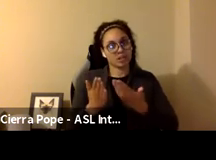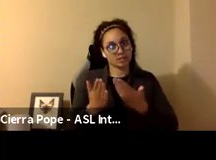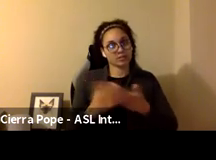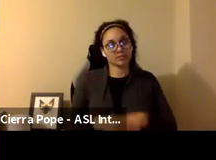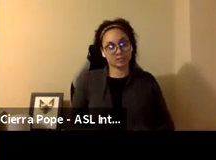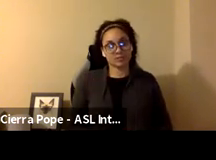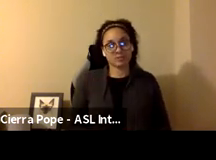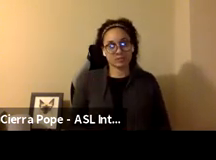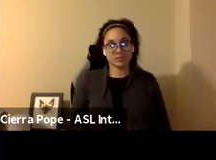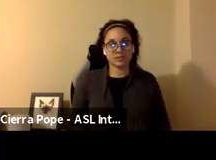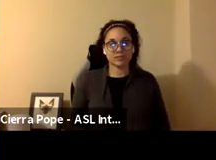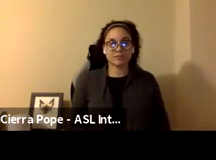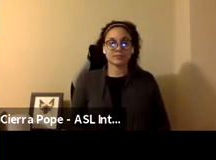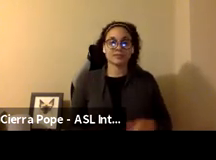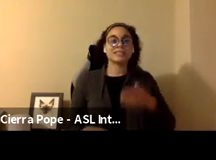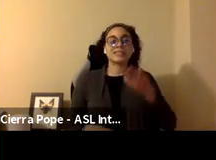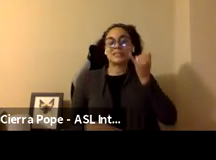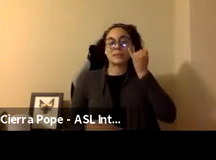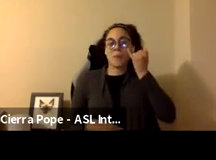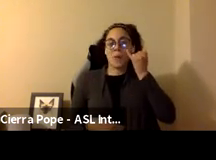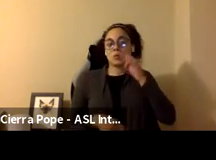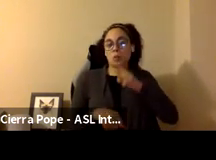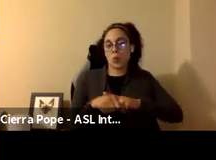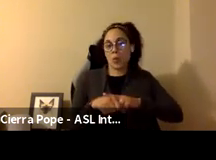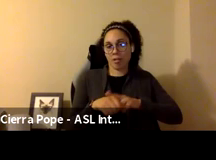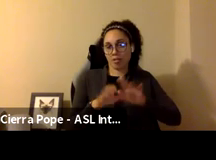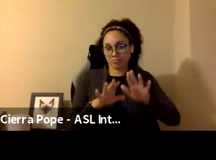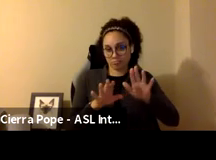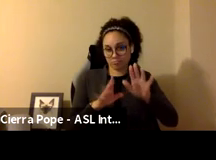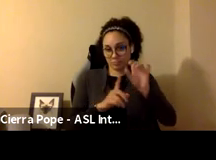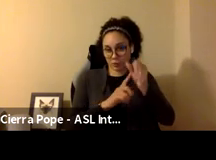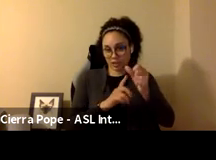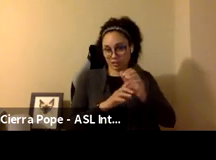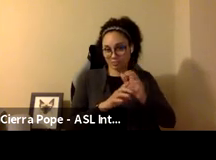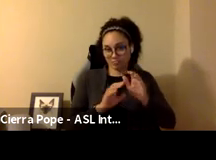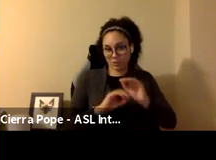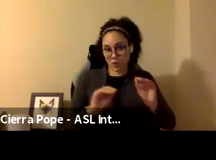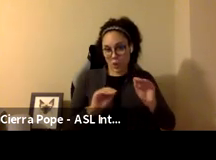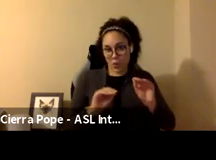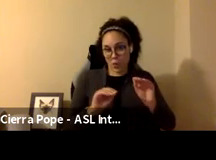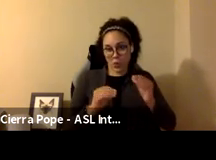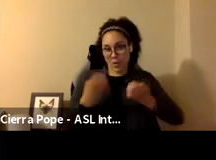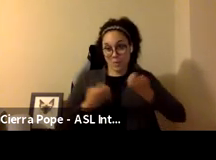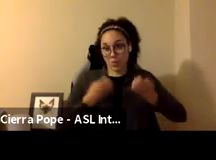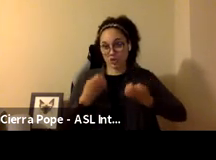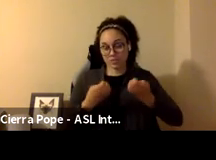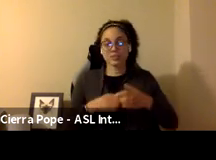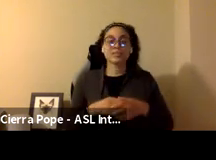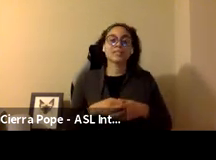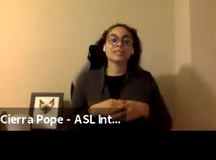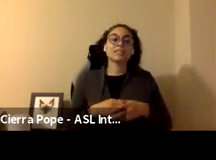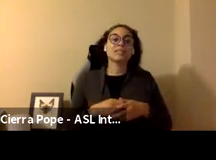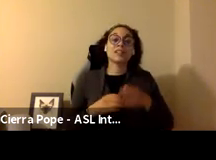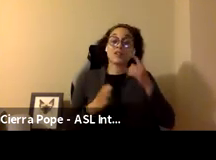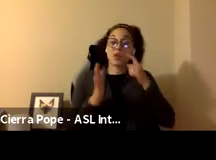say we're back in our normal situation. The next step is to notice any small step